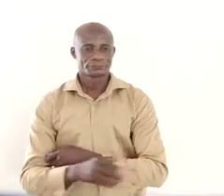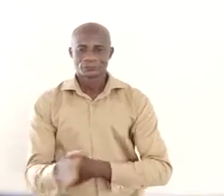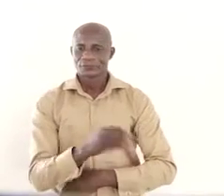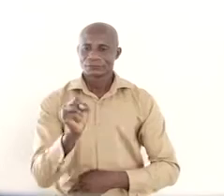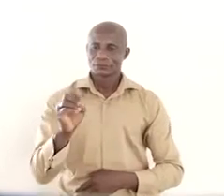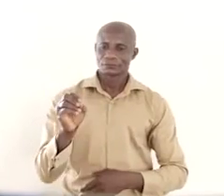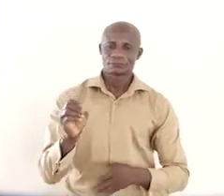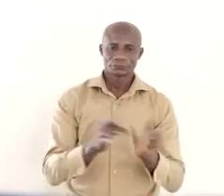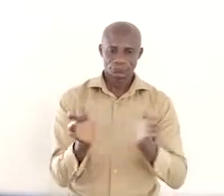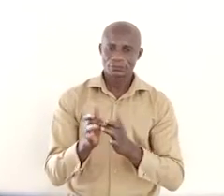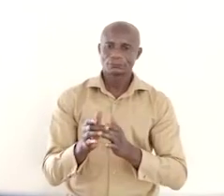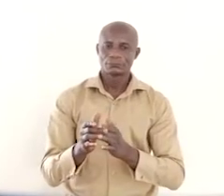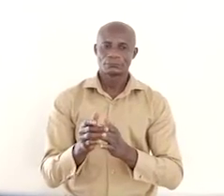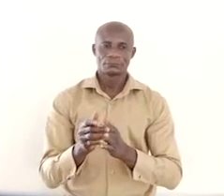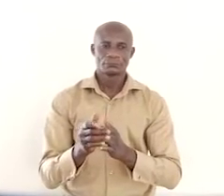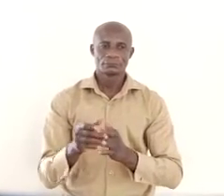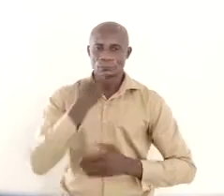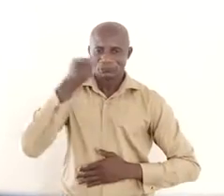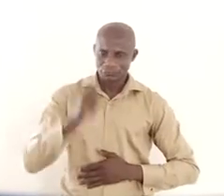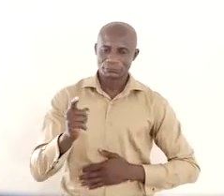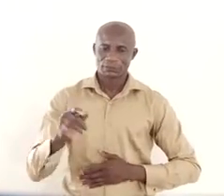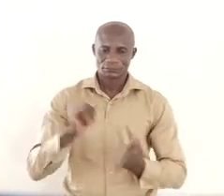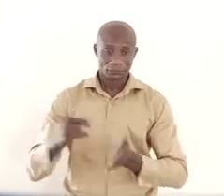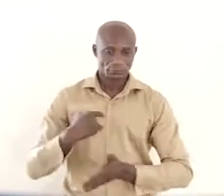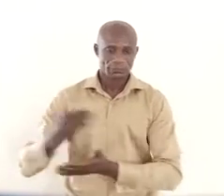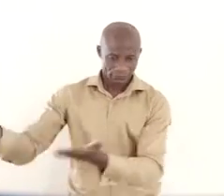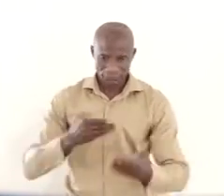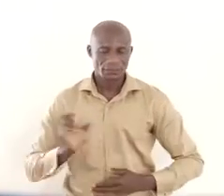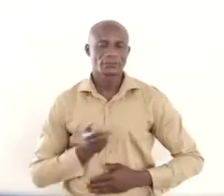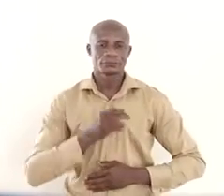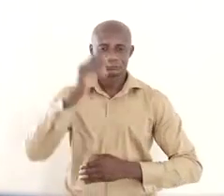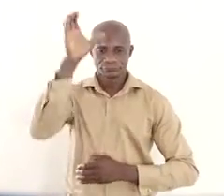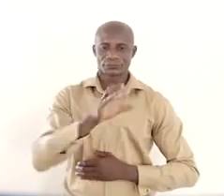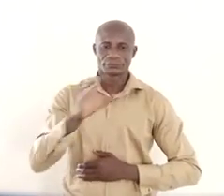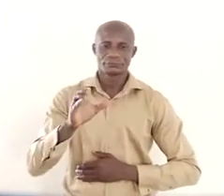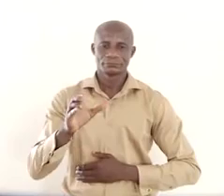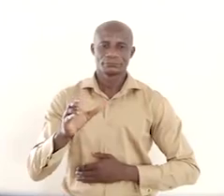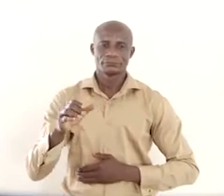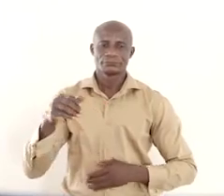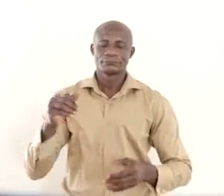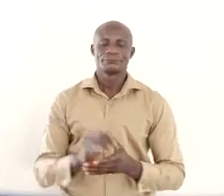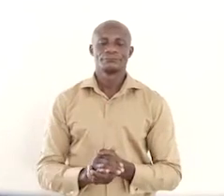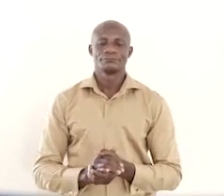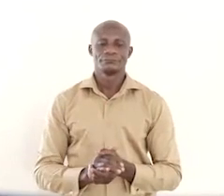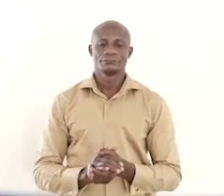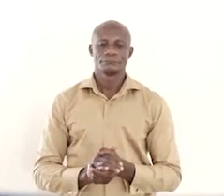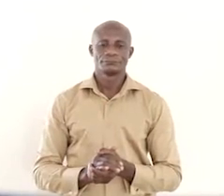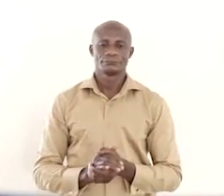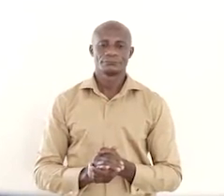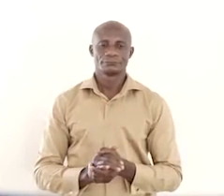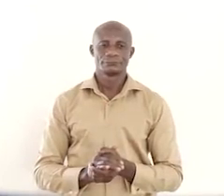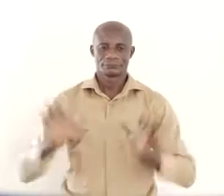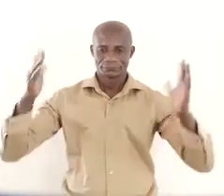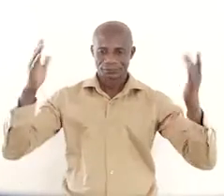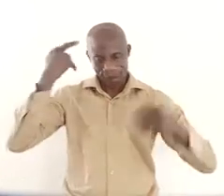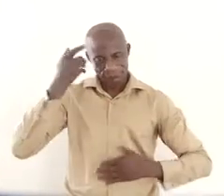actually commanded that we should carry our cross. Yes. Meaning that symbol is not expired. It hasn't.